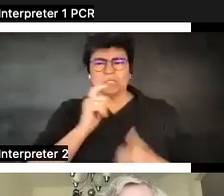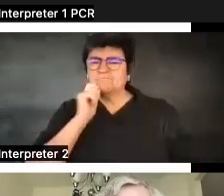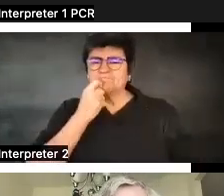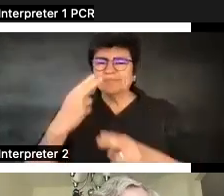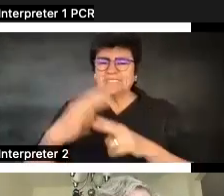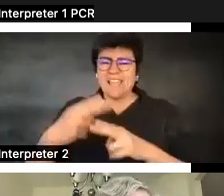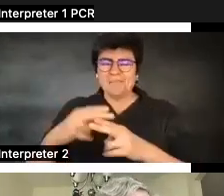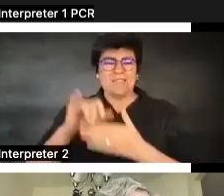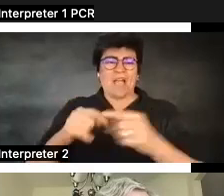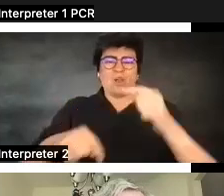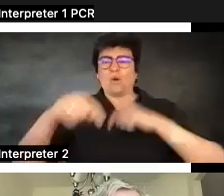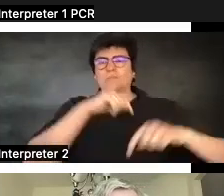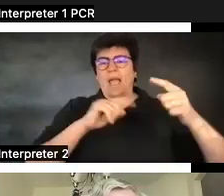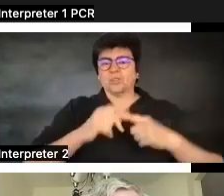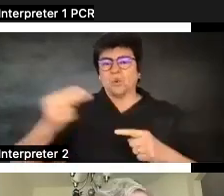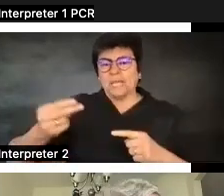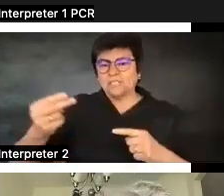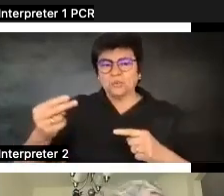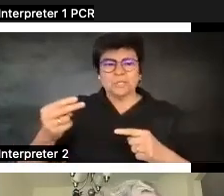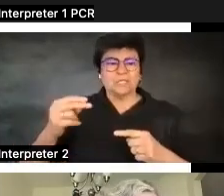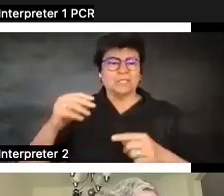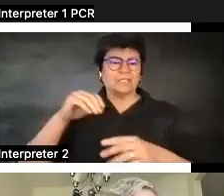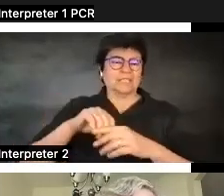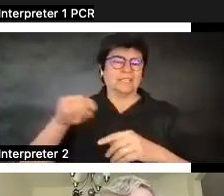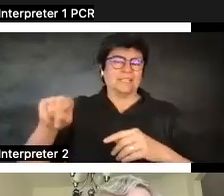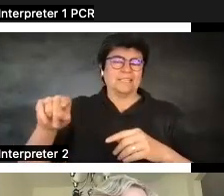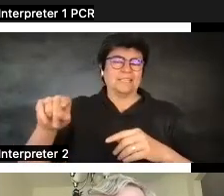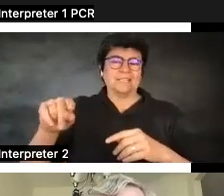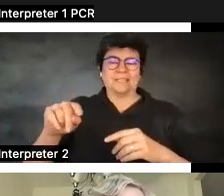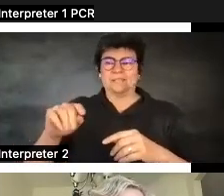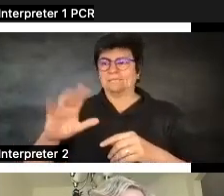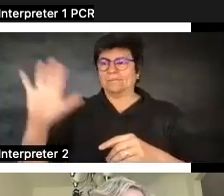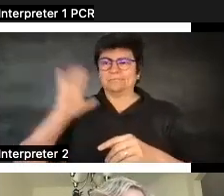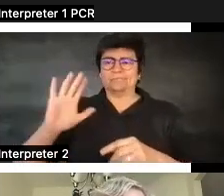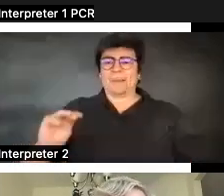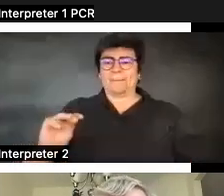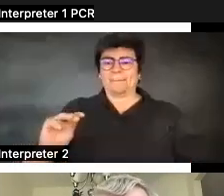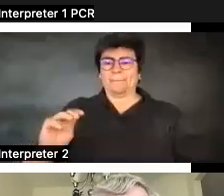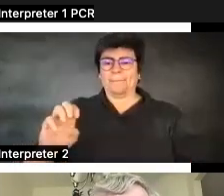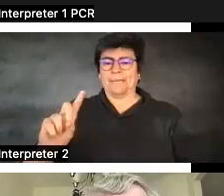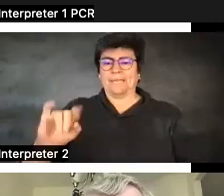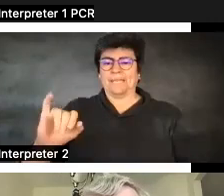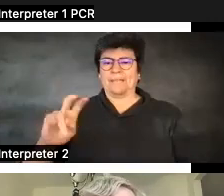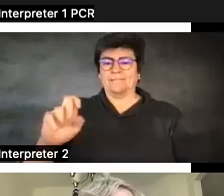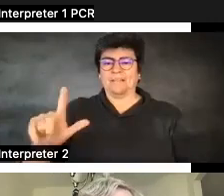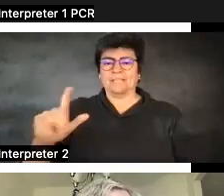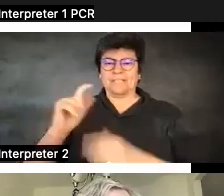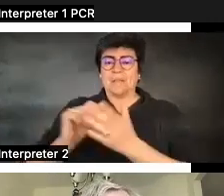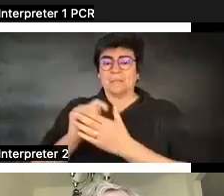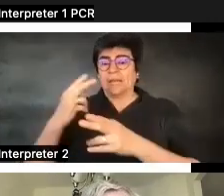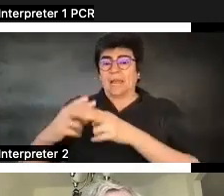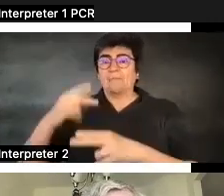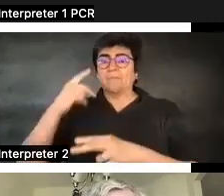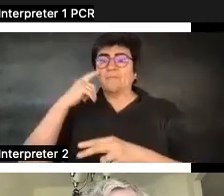which goes back to its history in medieval times, actually. It's named after Lorenzo